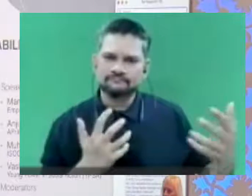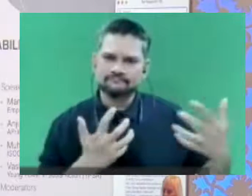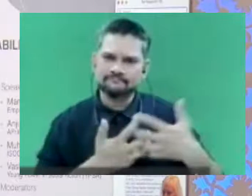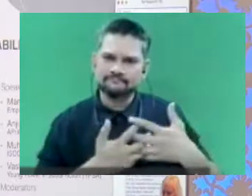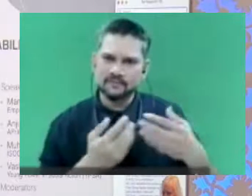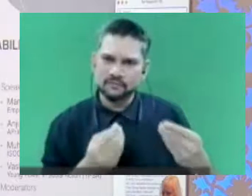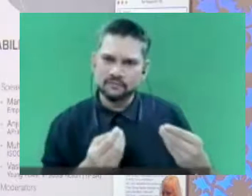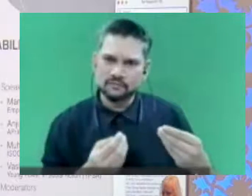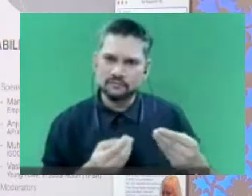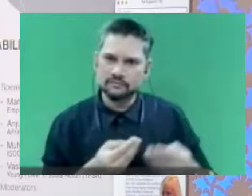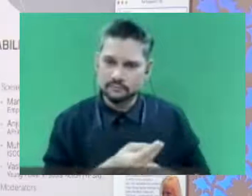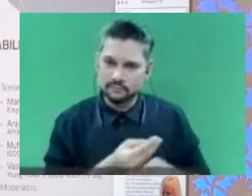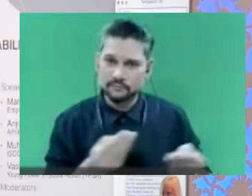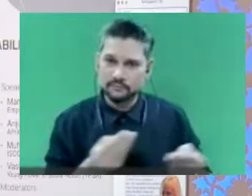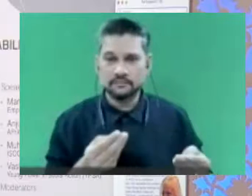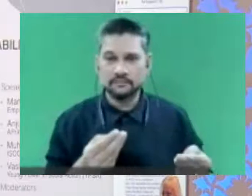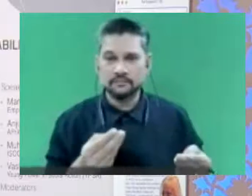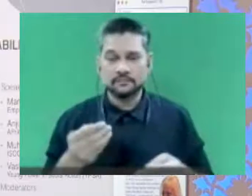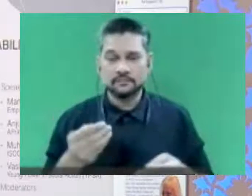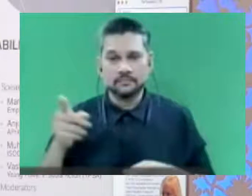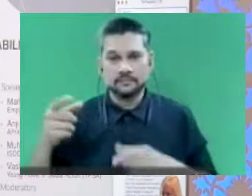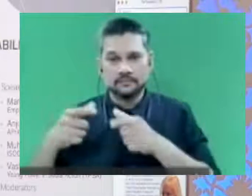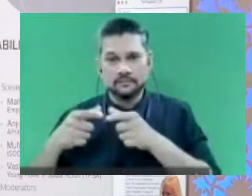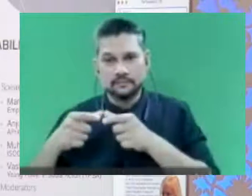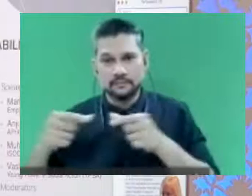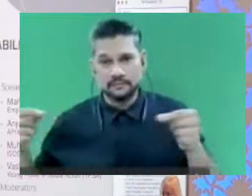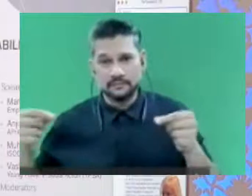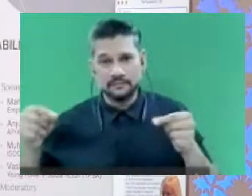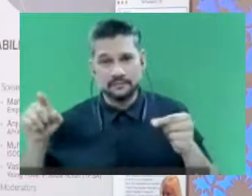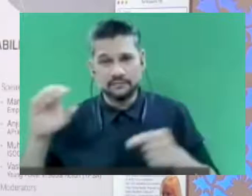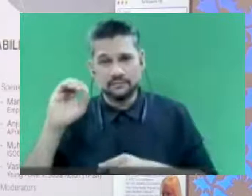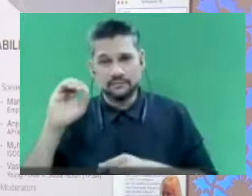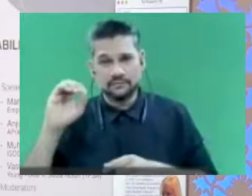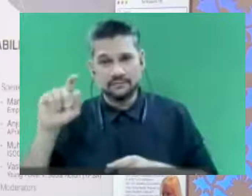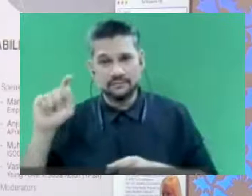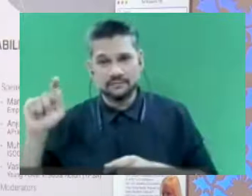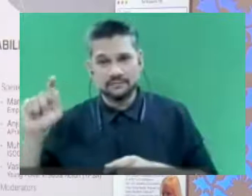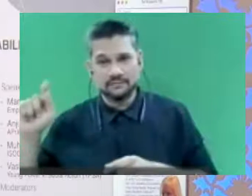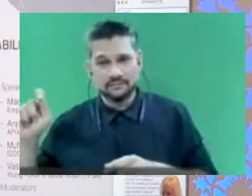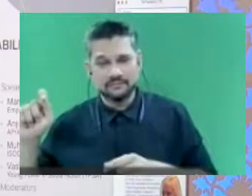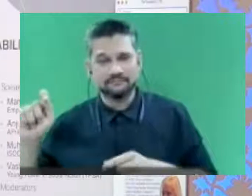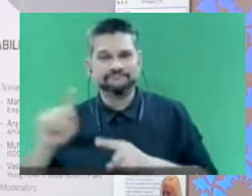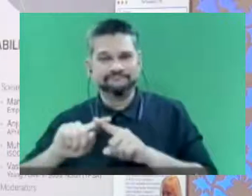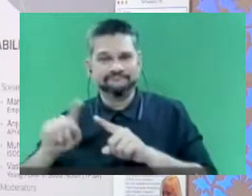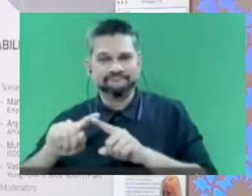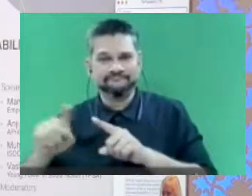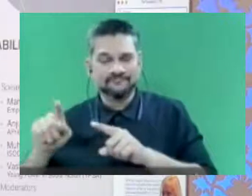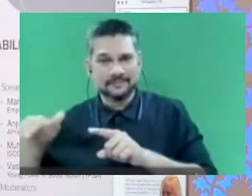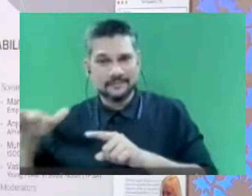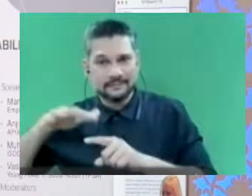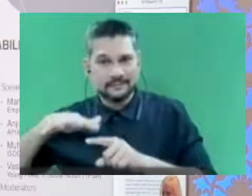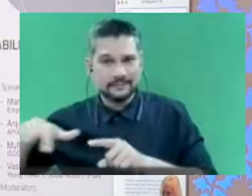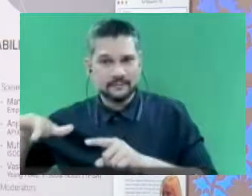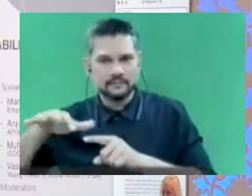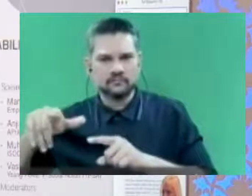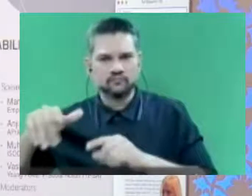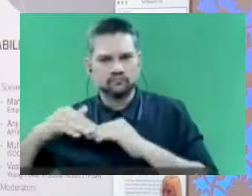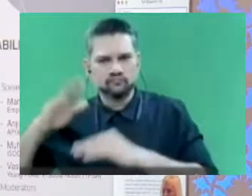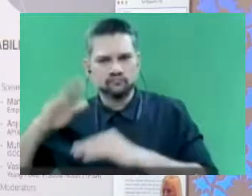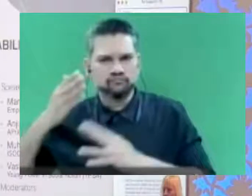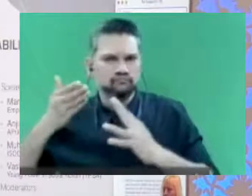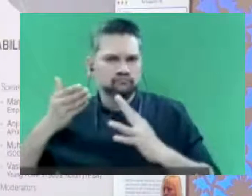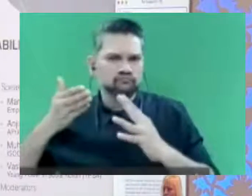Recently in Japanese OTT platforms, they are implementing the policy of barrier-free, so